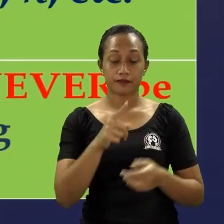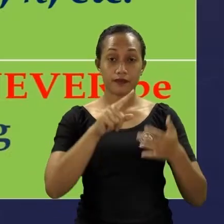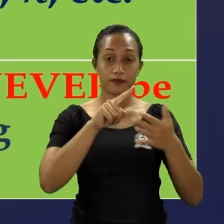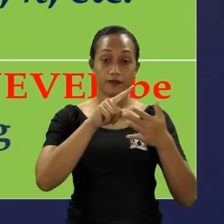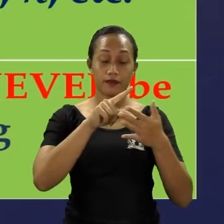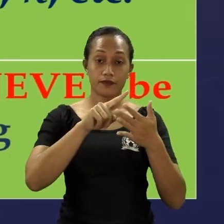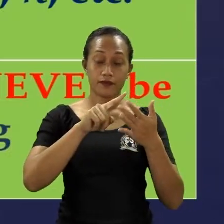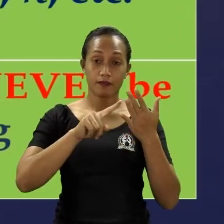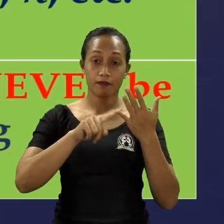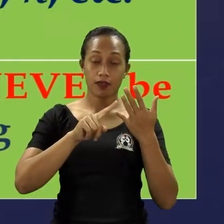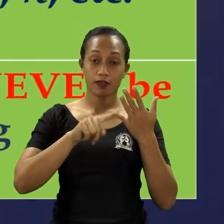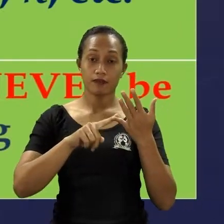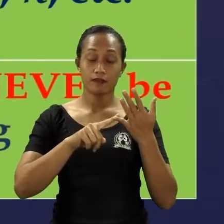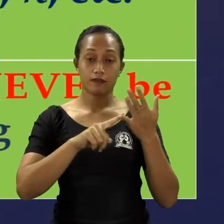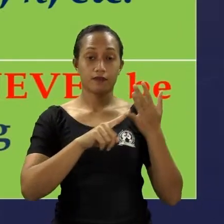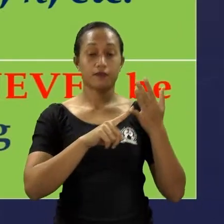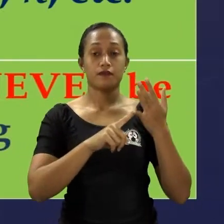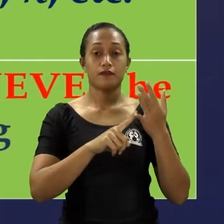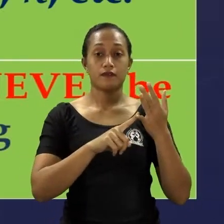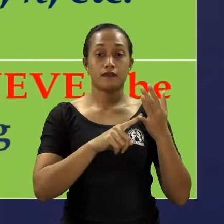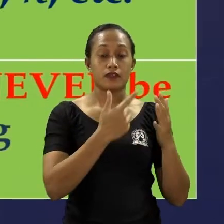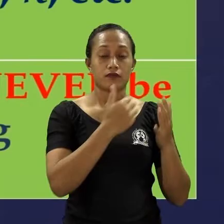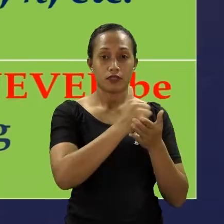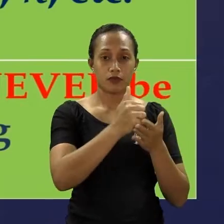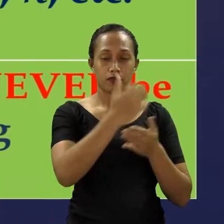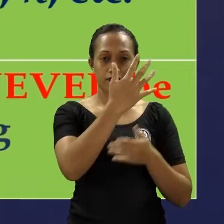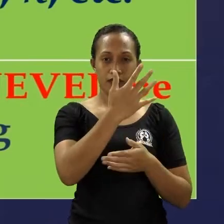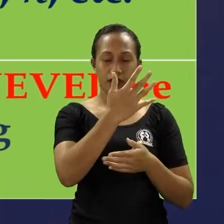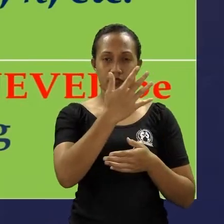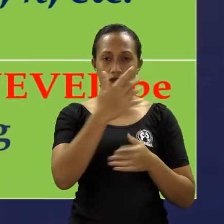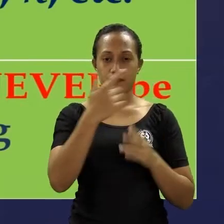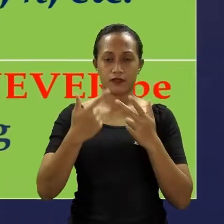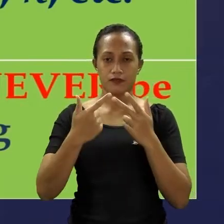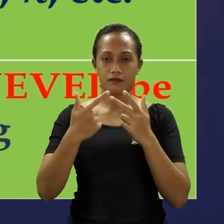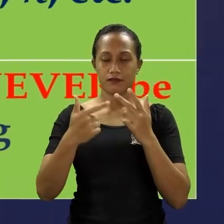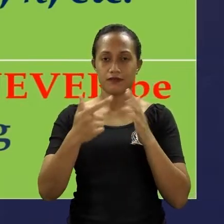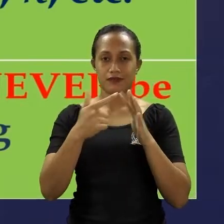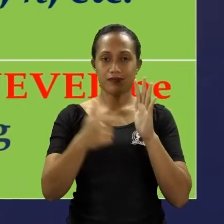√5, pi, etc.